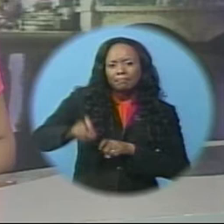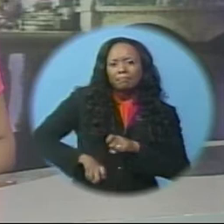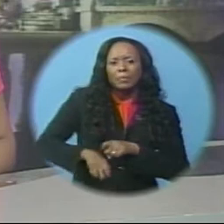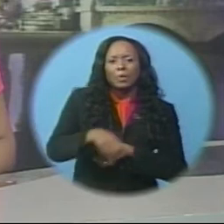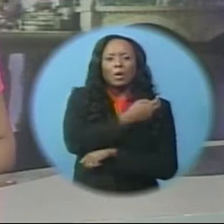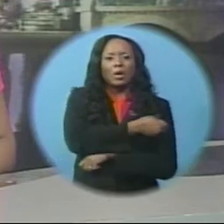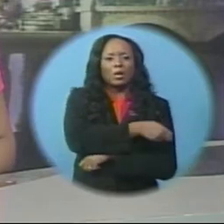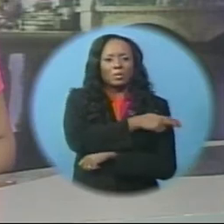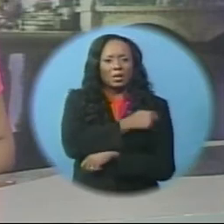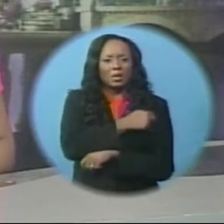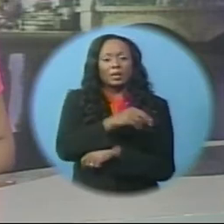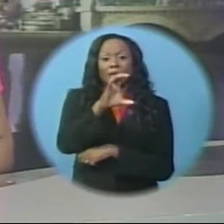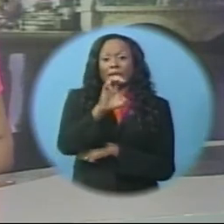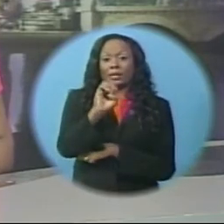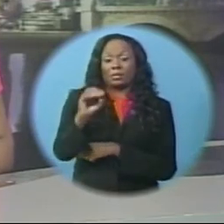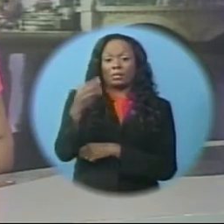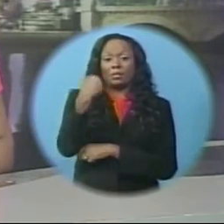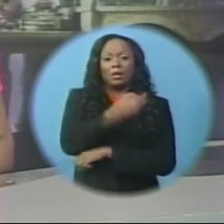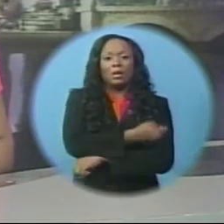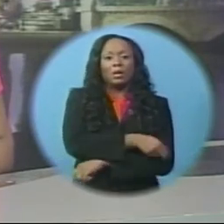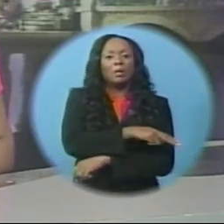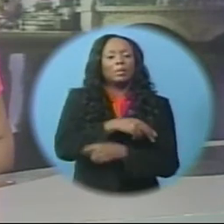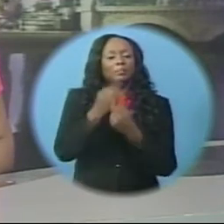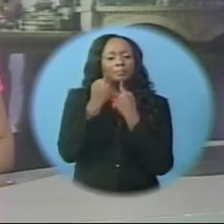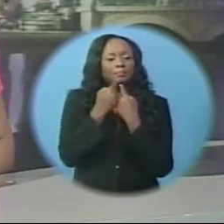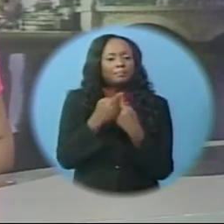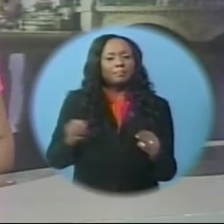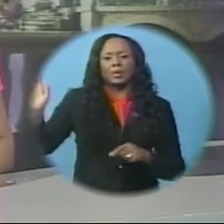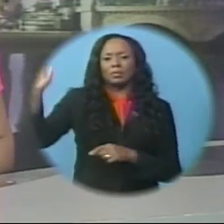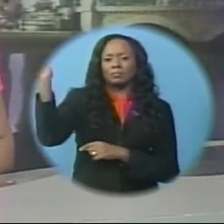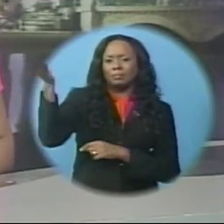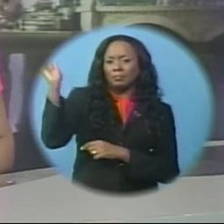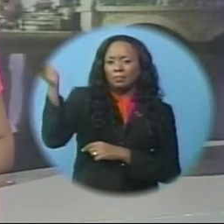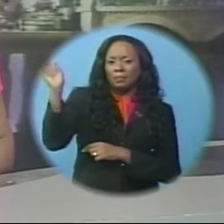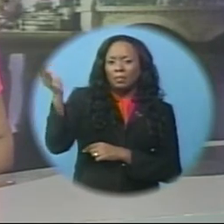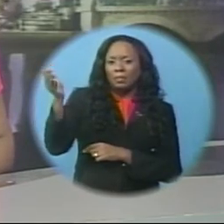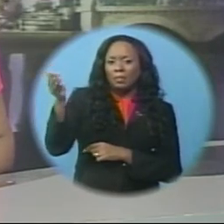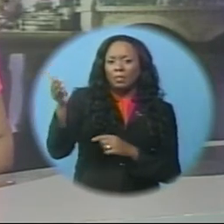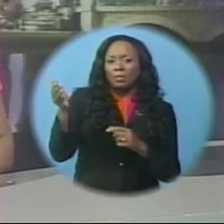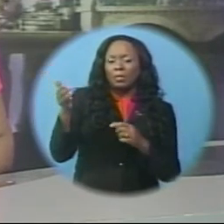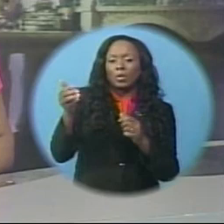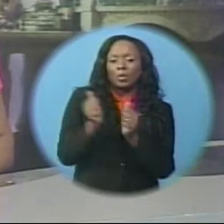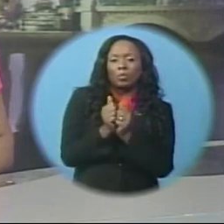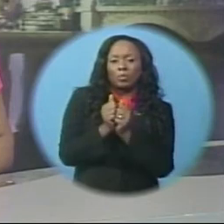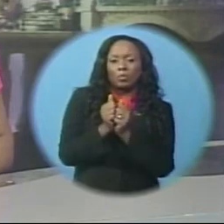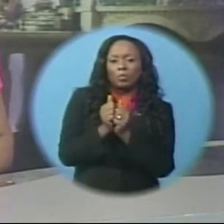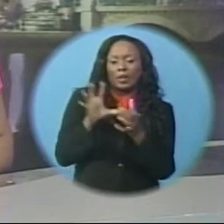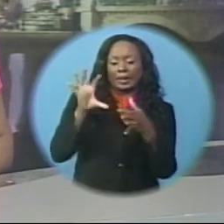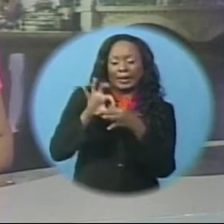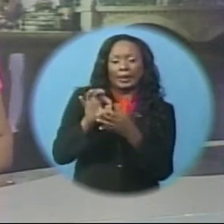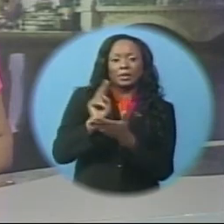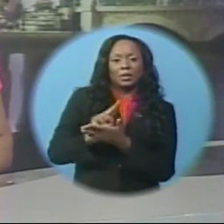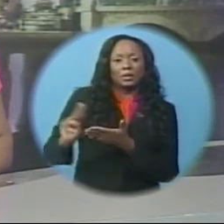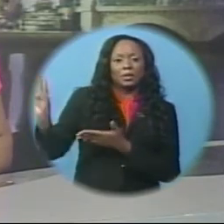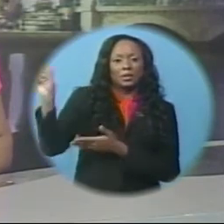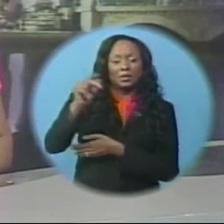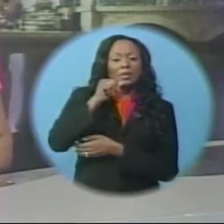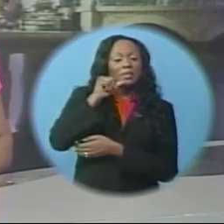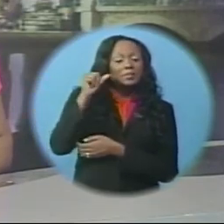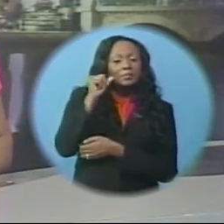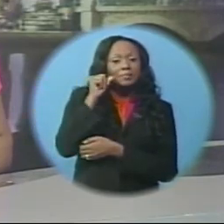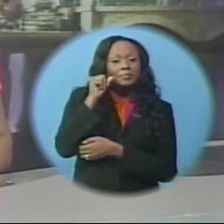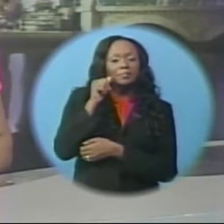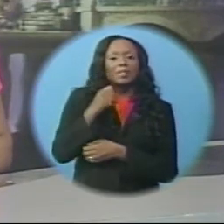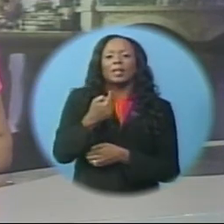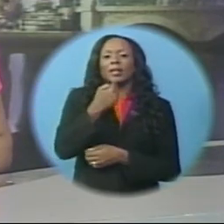Elizabeth Hospital. Chief Executive Officer Dr. Dexter James made the announcement at a public lecture series held at the University of the